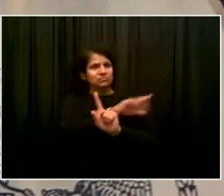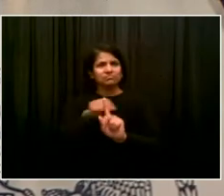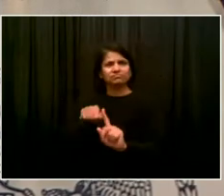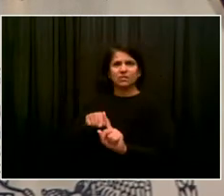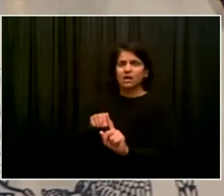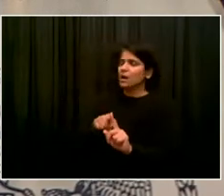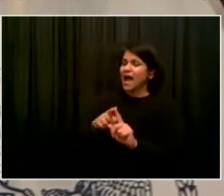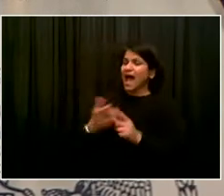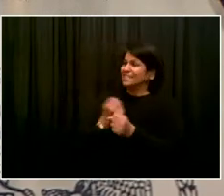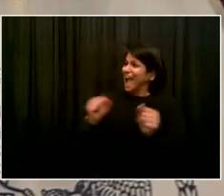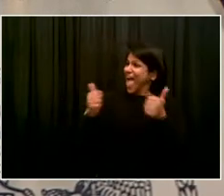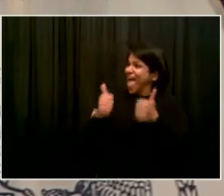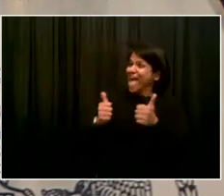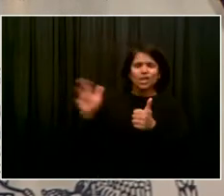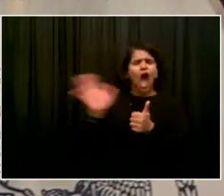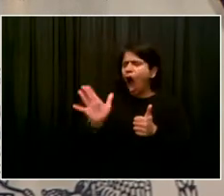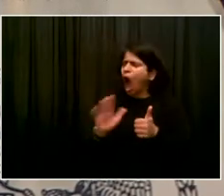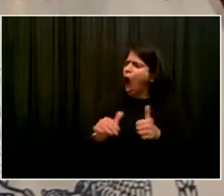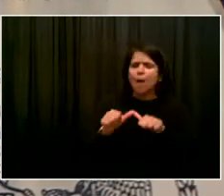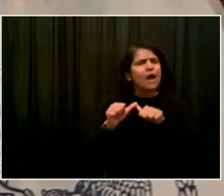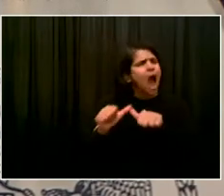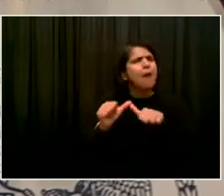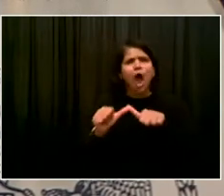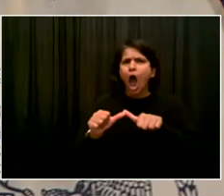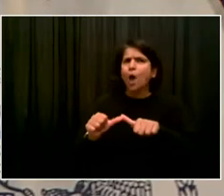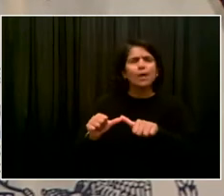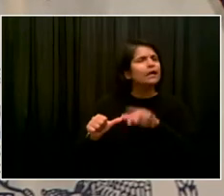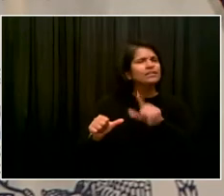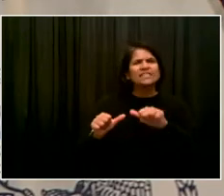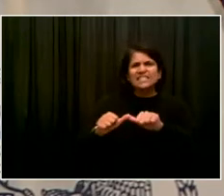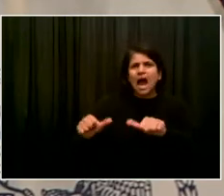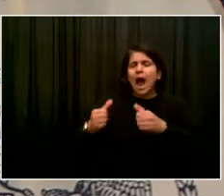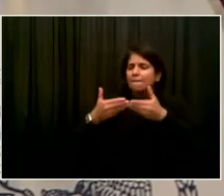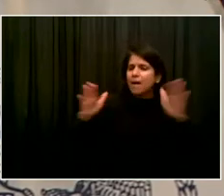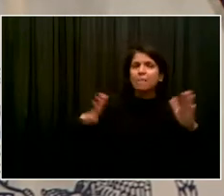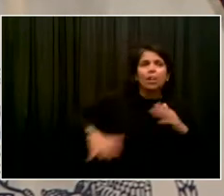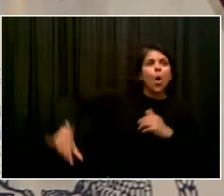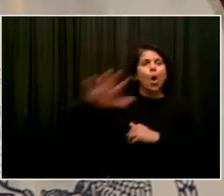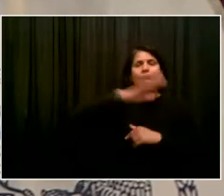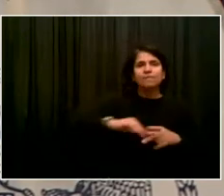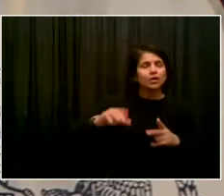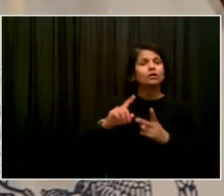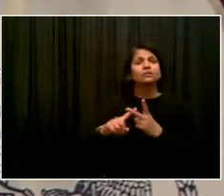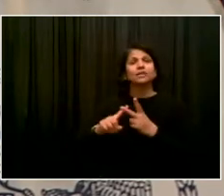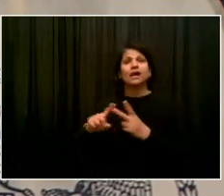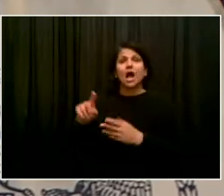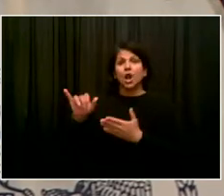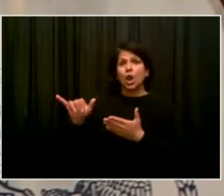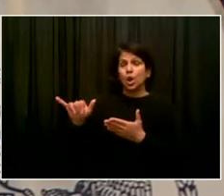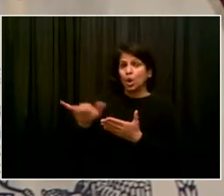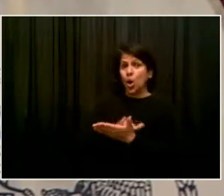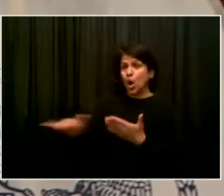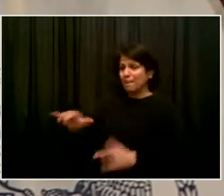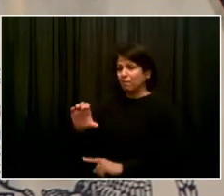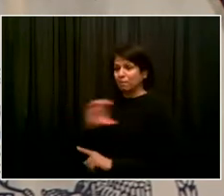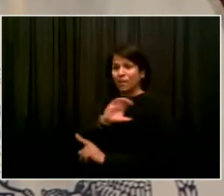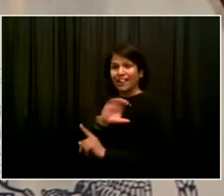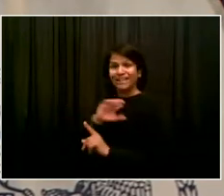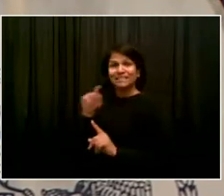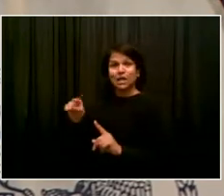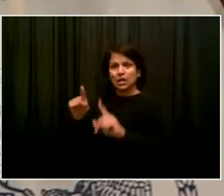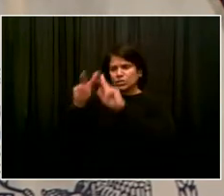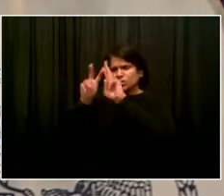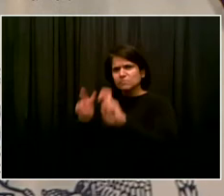thinking in policing and in the NYPD. There's been a sea change in terms of understanding across all of the five